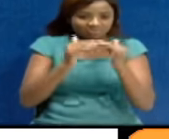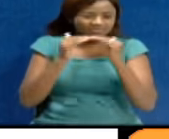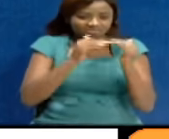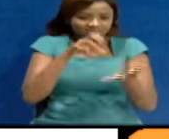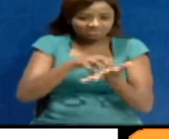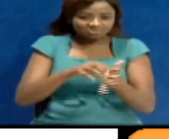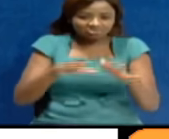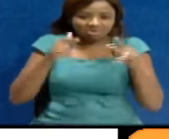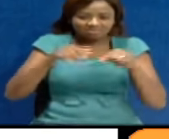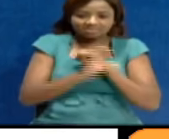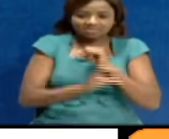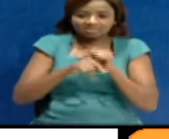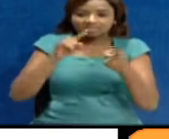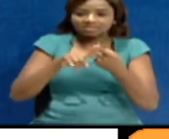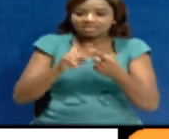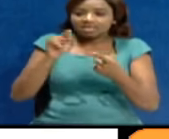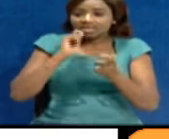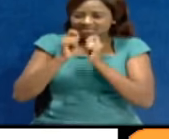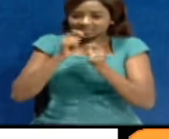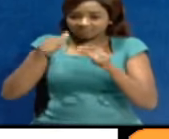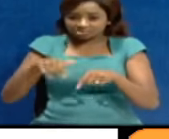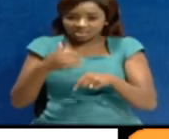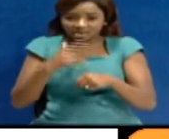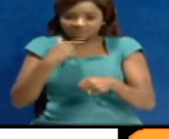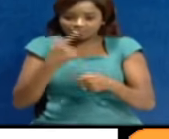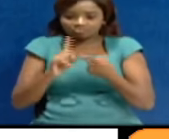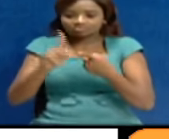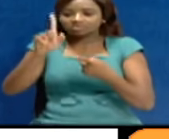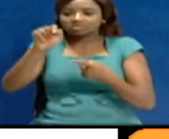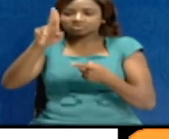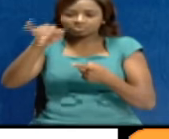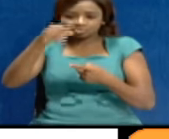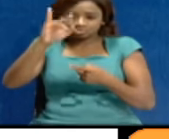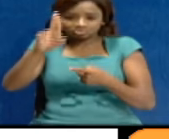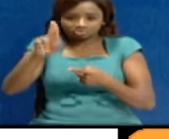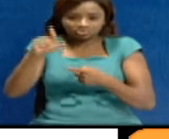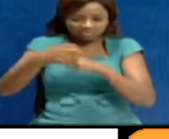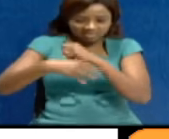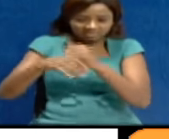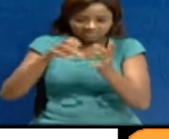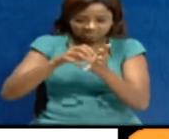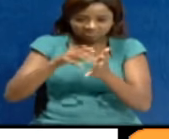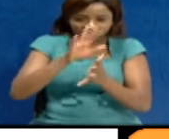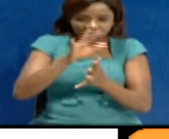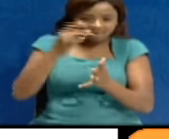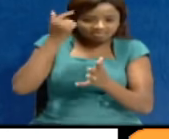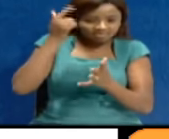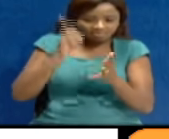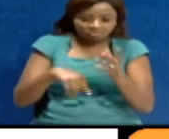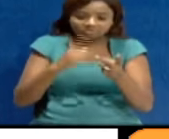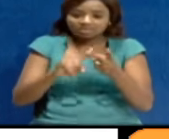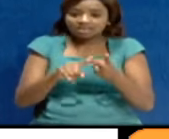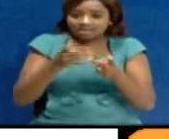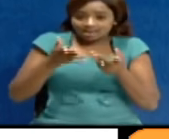this evening. Mm. Earlier on, we spoke with the Jubilee Party Secretary General, Raphael Tuju. He gave his thoughts on this. And at this time, we have been speaking with